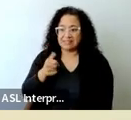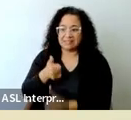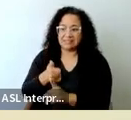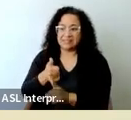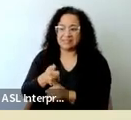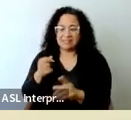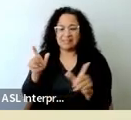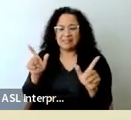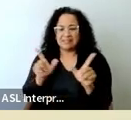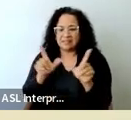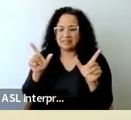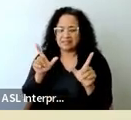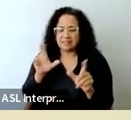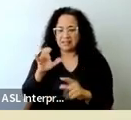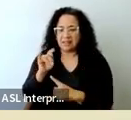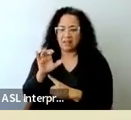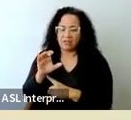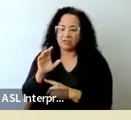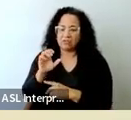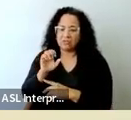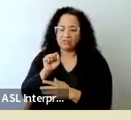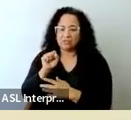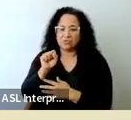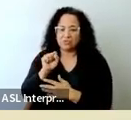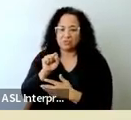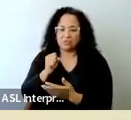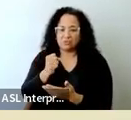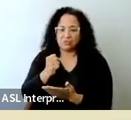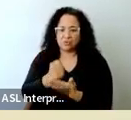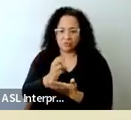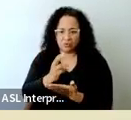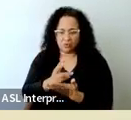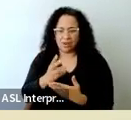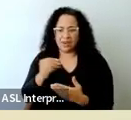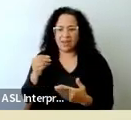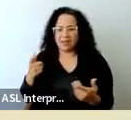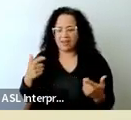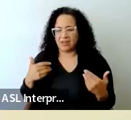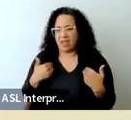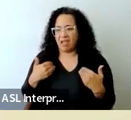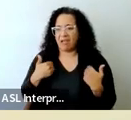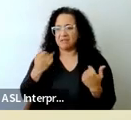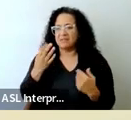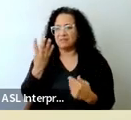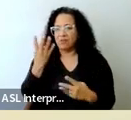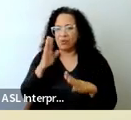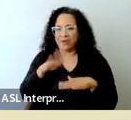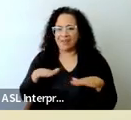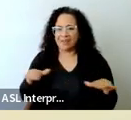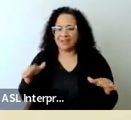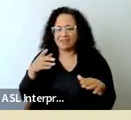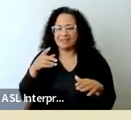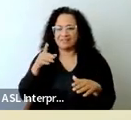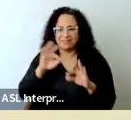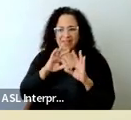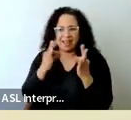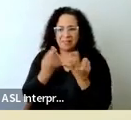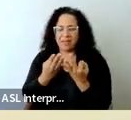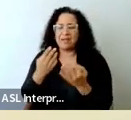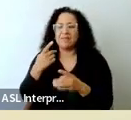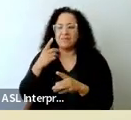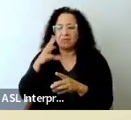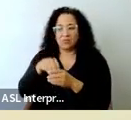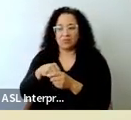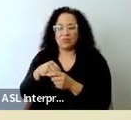social worker and the youngest of four siblings, one of whom has autism. Our next presenter